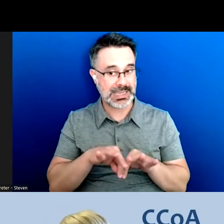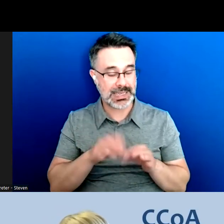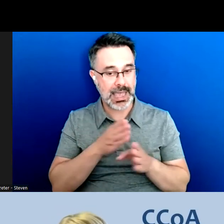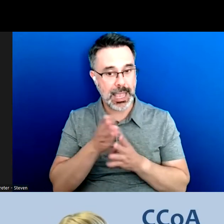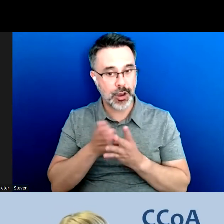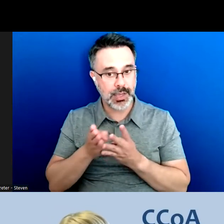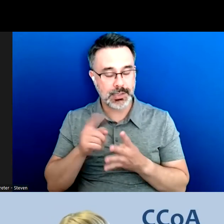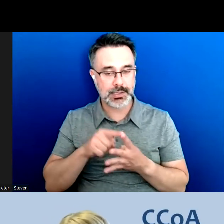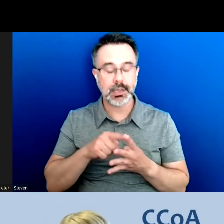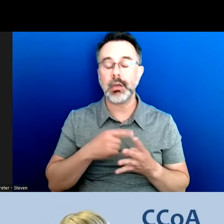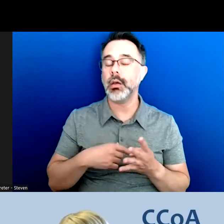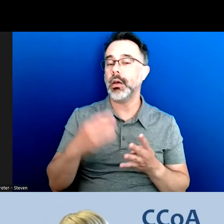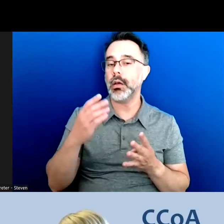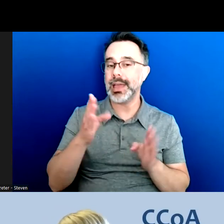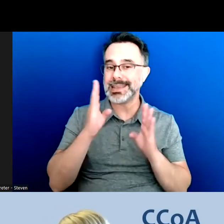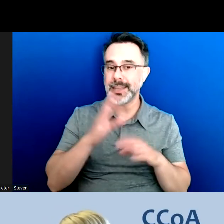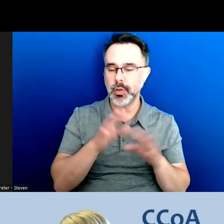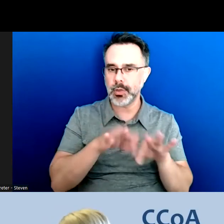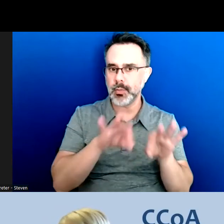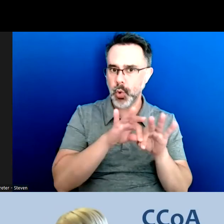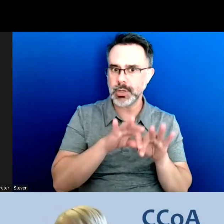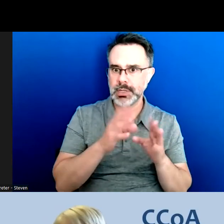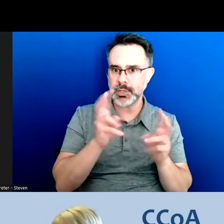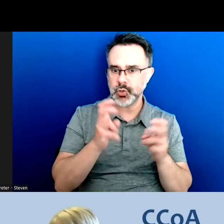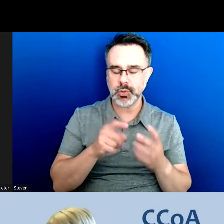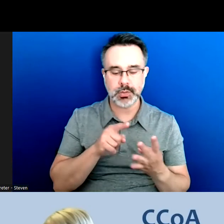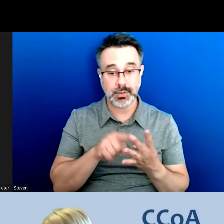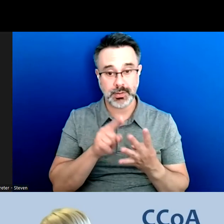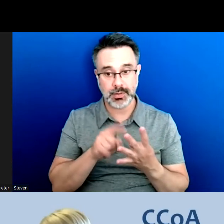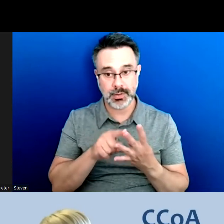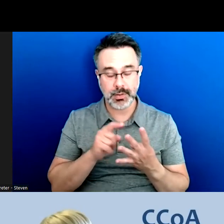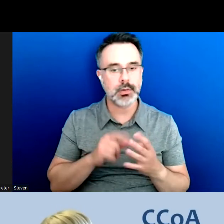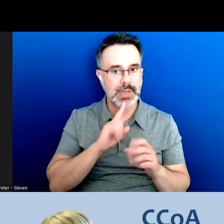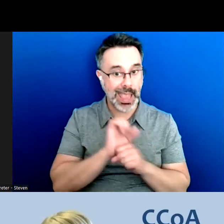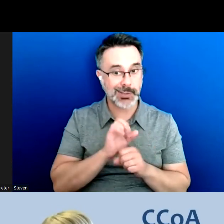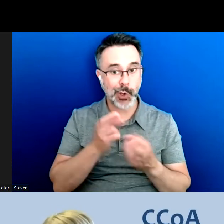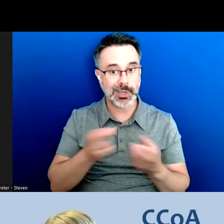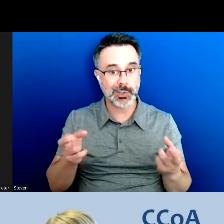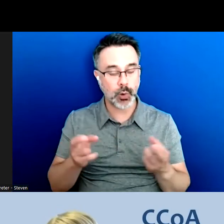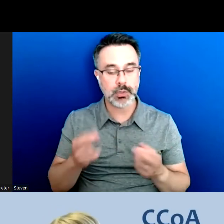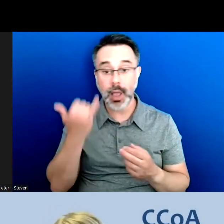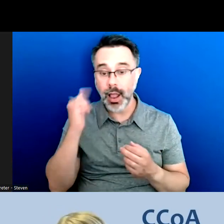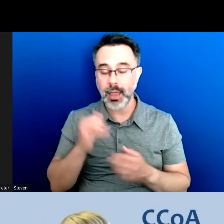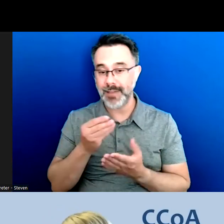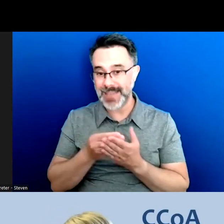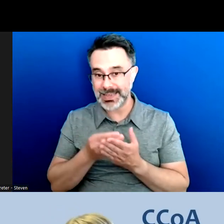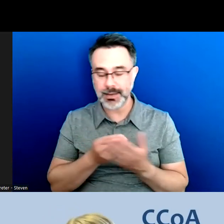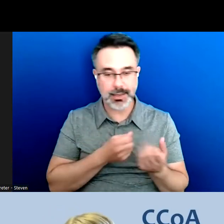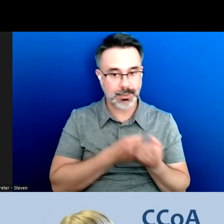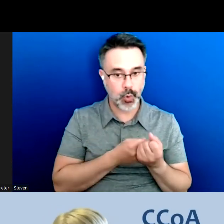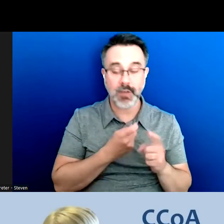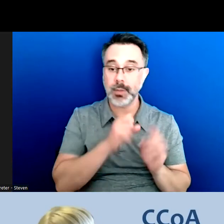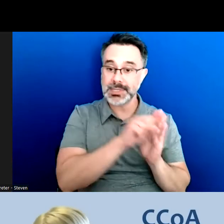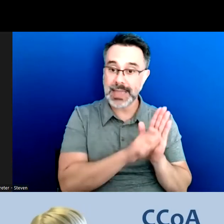on the most important issues. B, actual resources in the form of funding and support from state